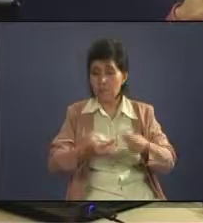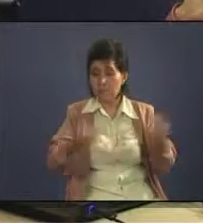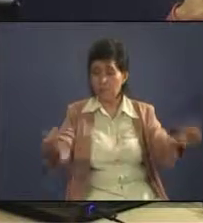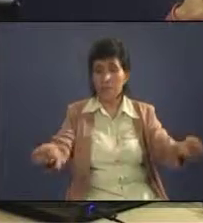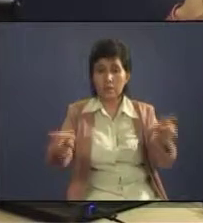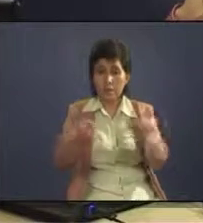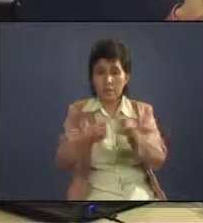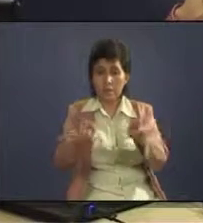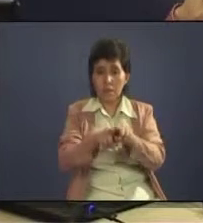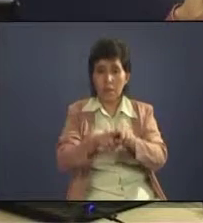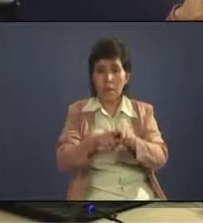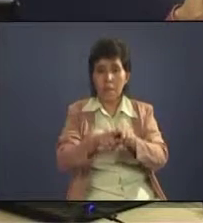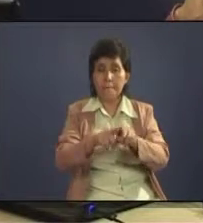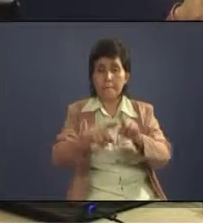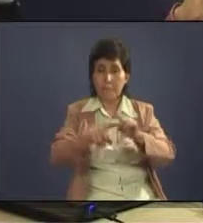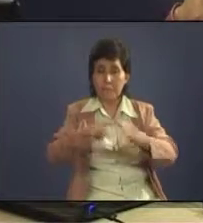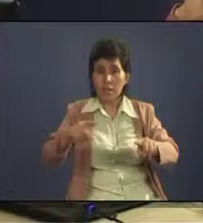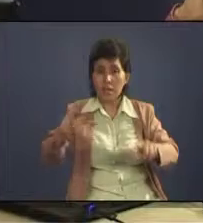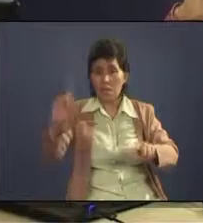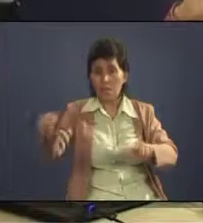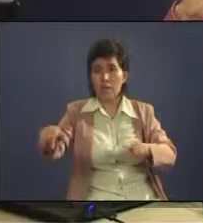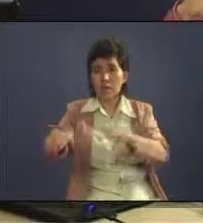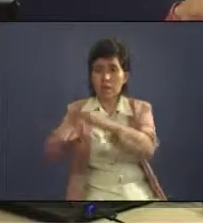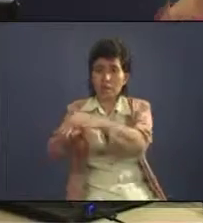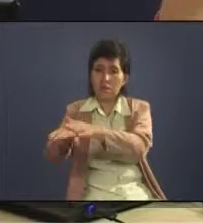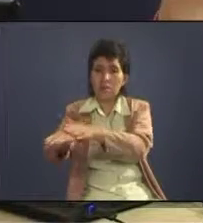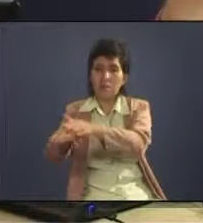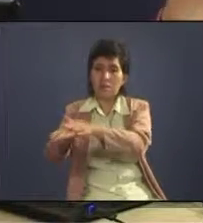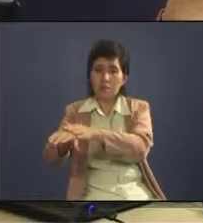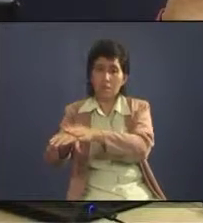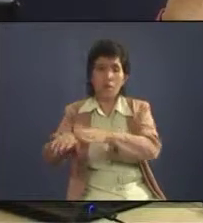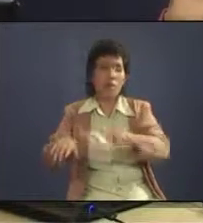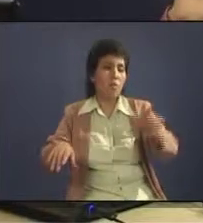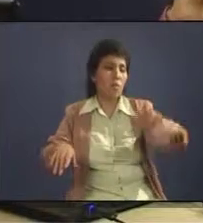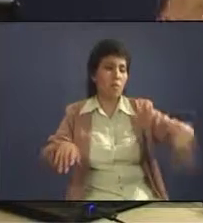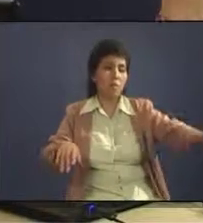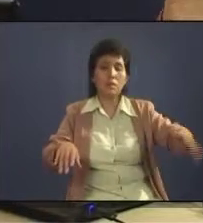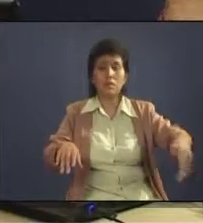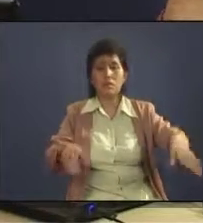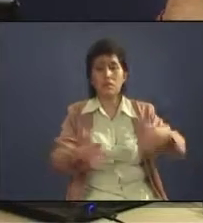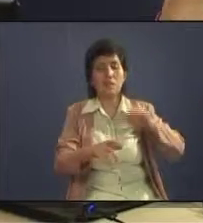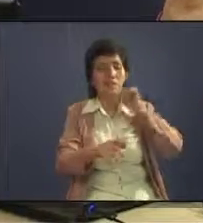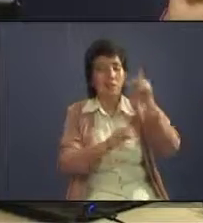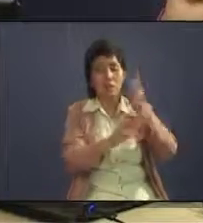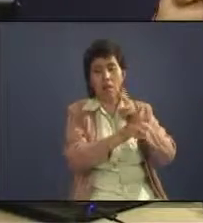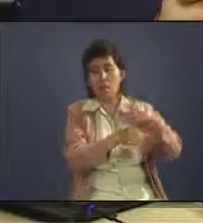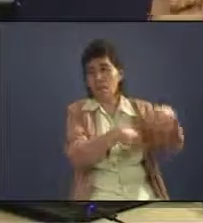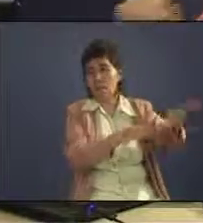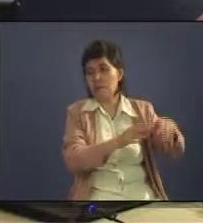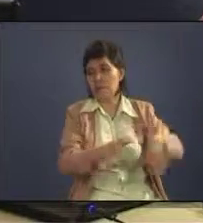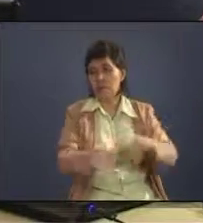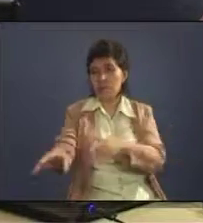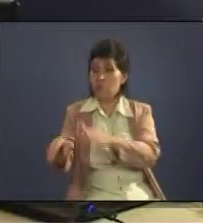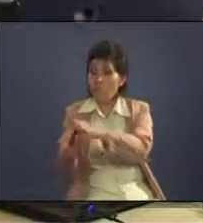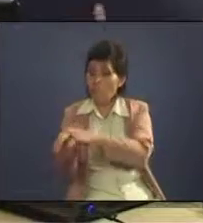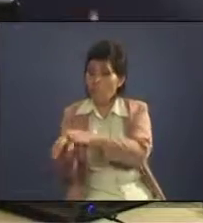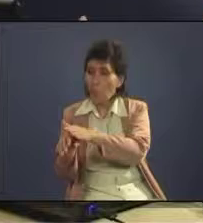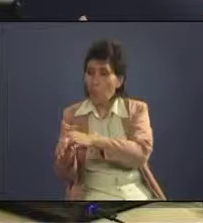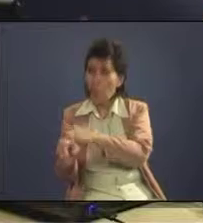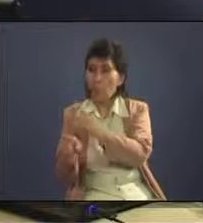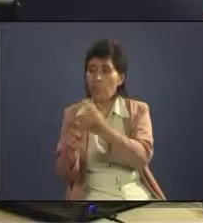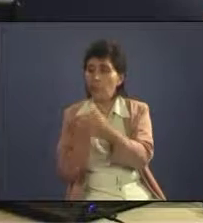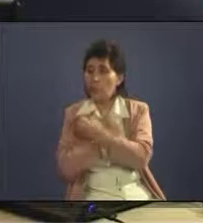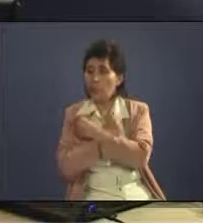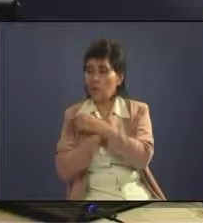staying is the same, okay? But one is pet and one is being left there, taken care by a robot, a cold